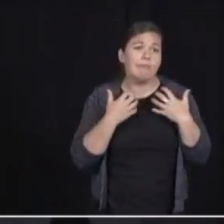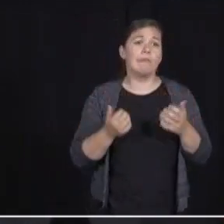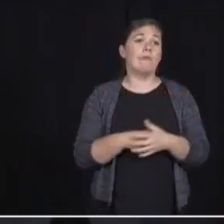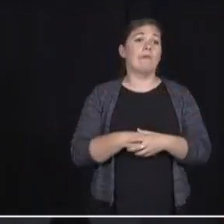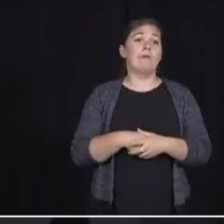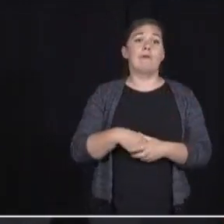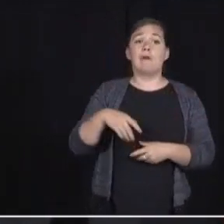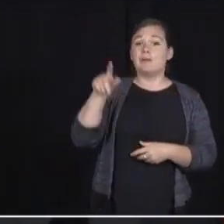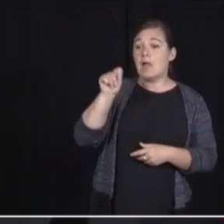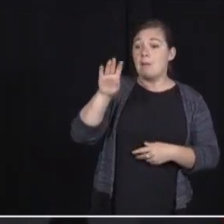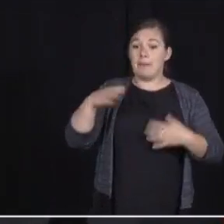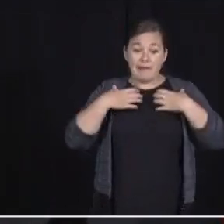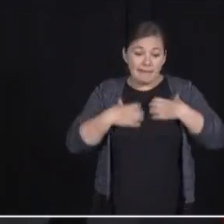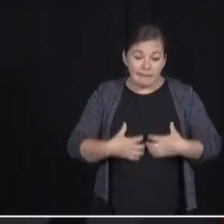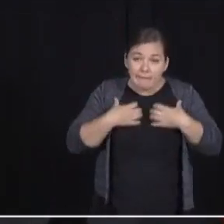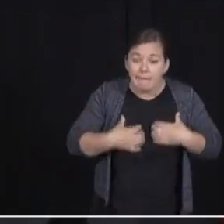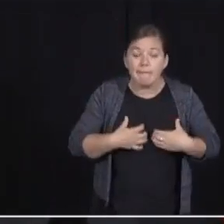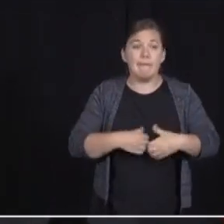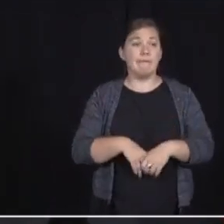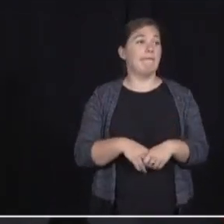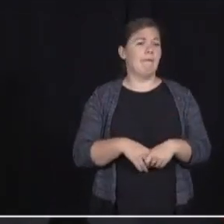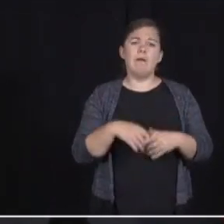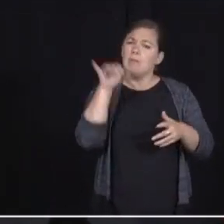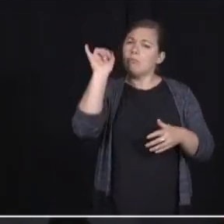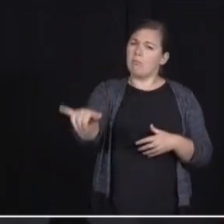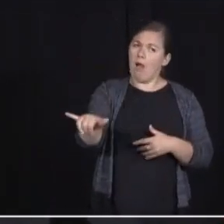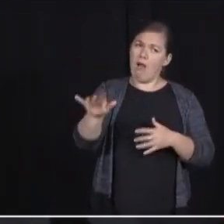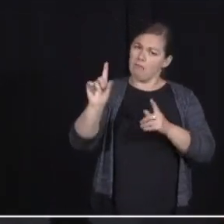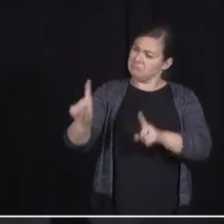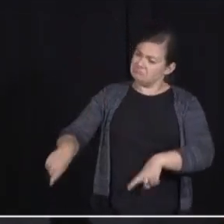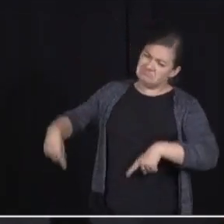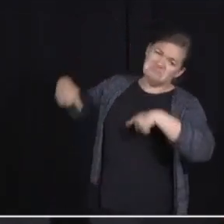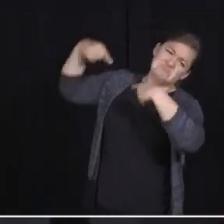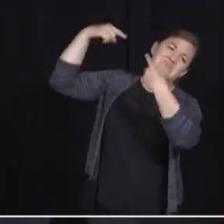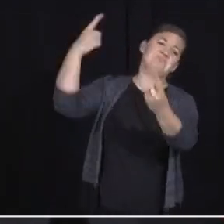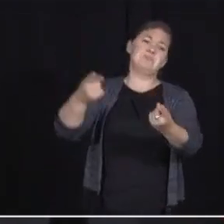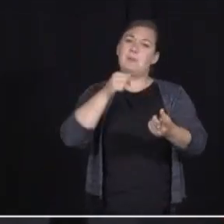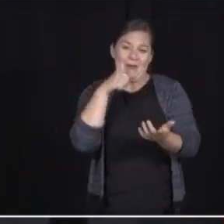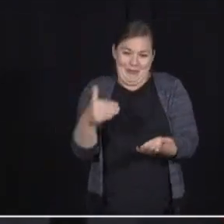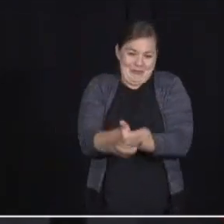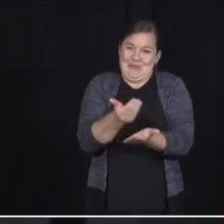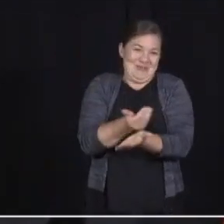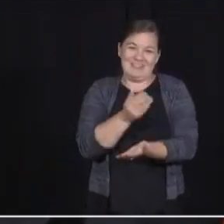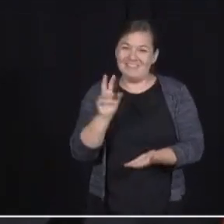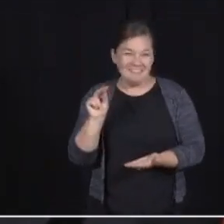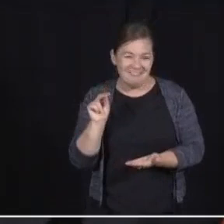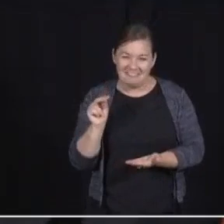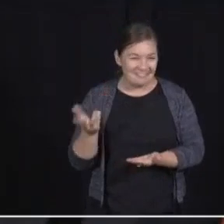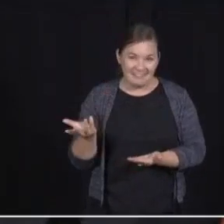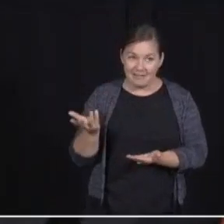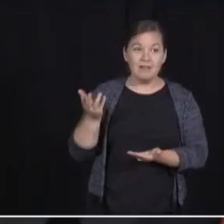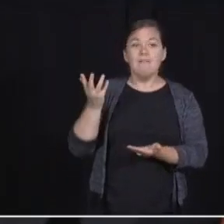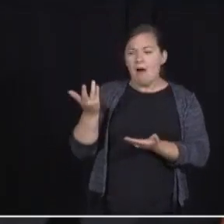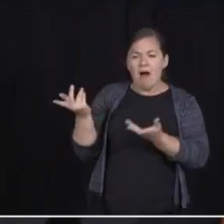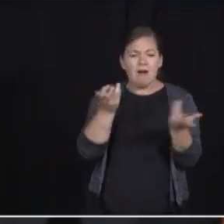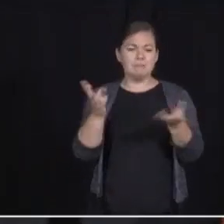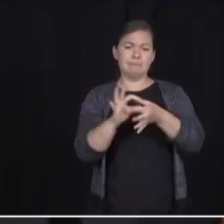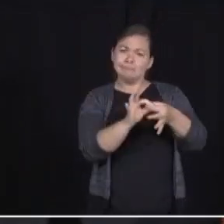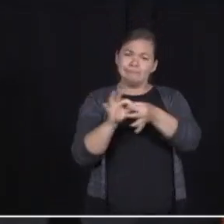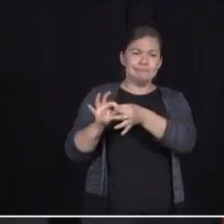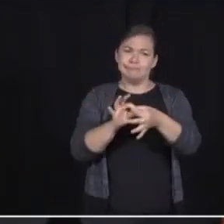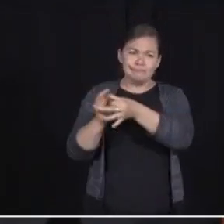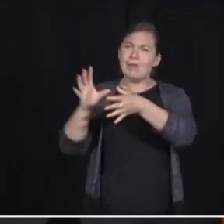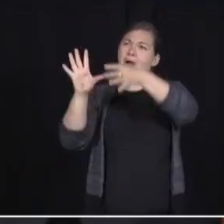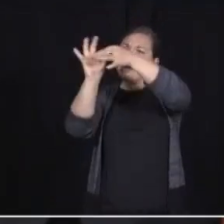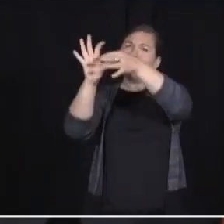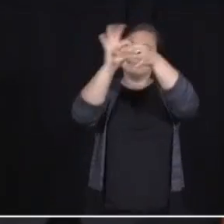tuberculosis, other things. So it wouldn't be the beginning of a relationship. It's building on a past relationship. COVID, of